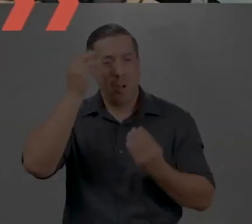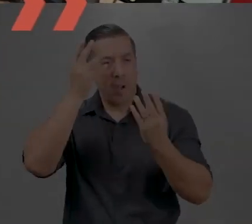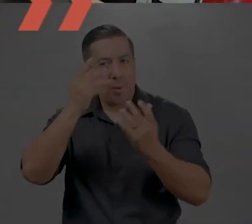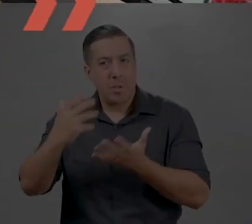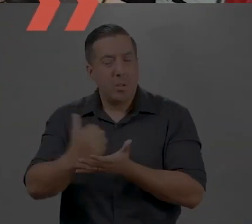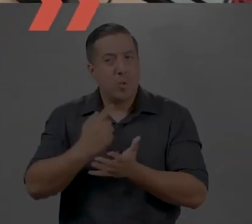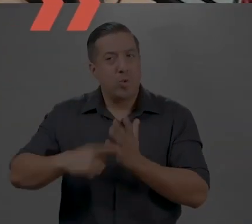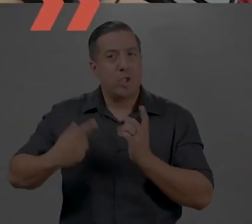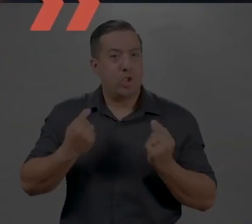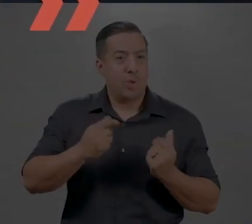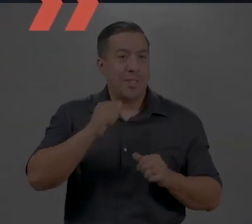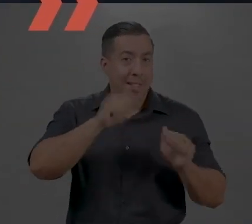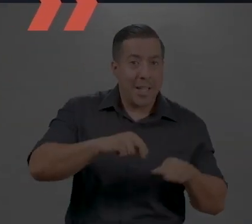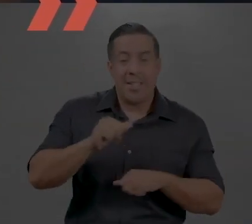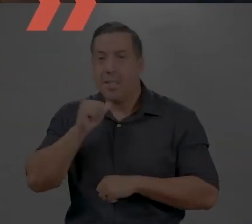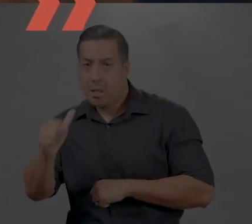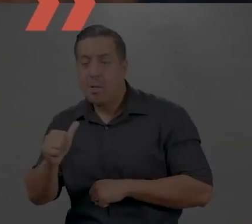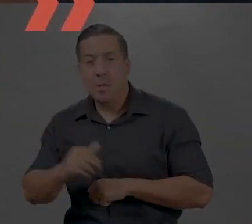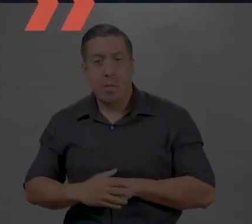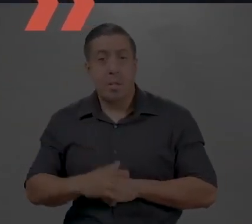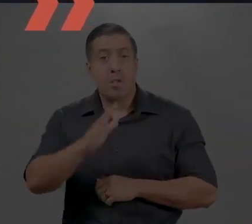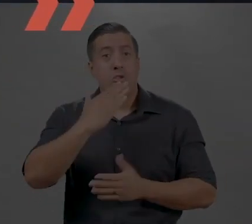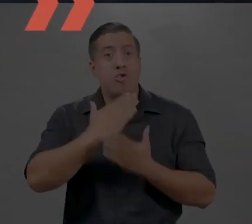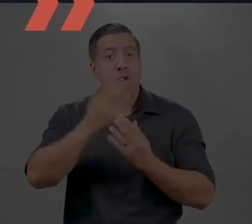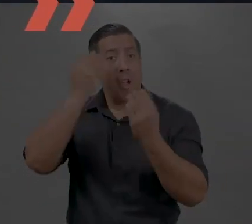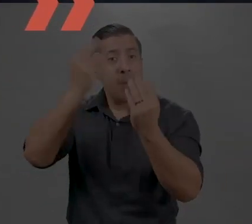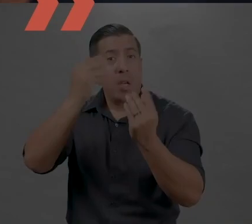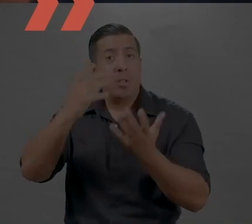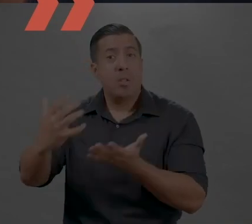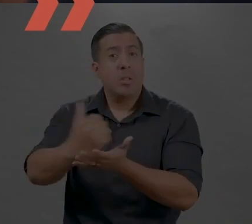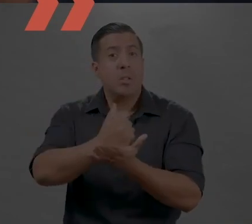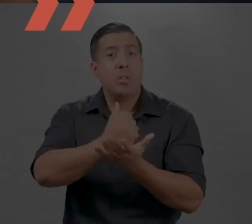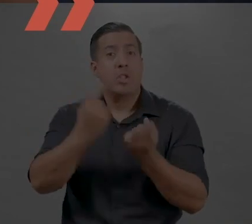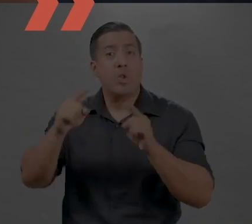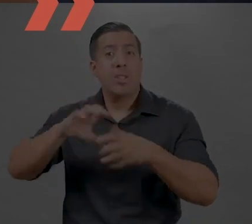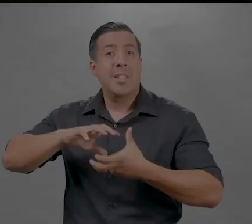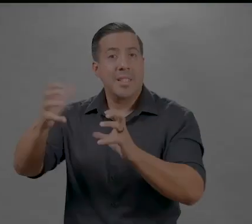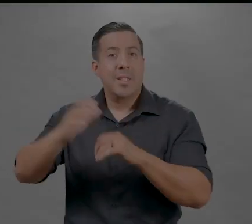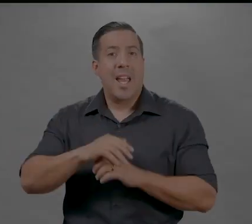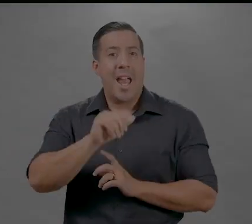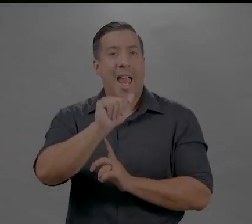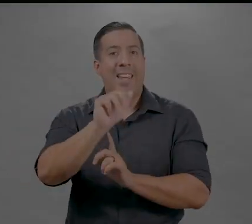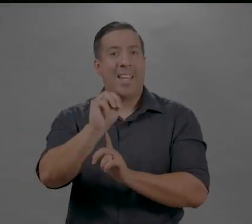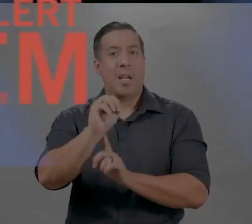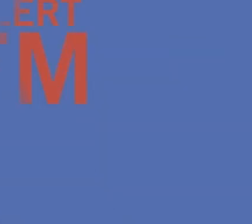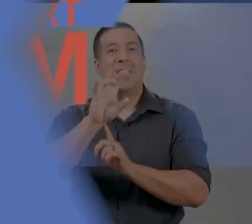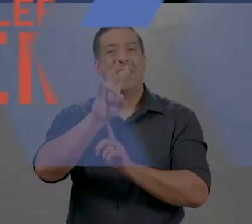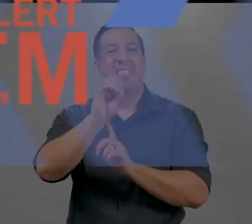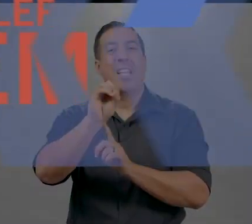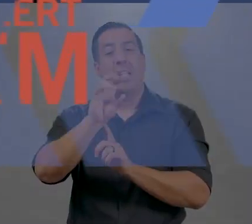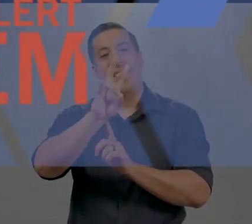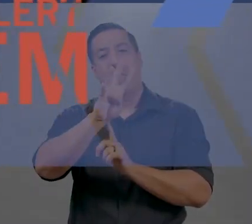stay informed about what you should and shouldn't do. Your best source of information during a disaster is AM